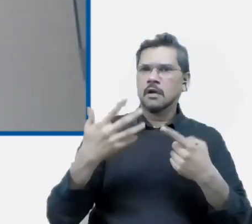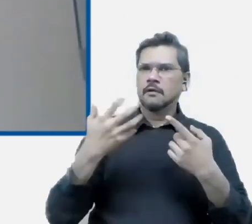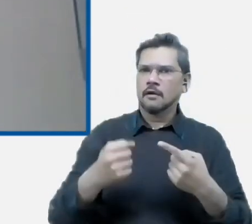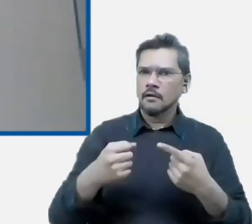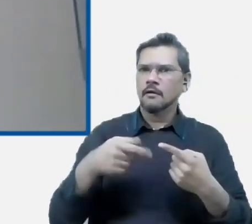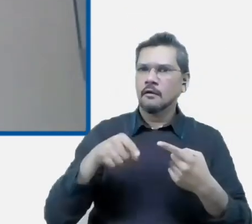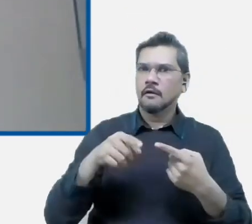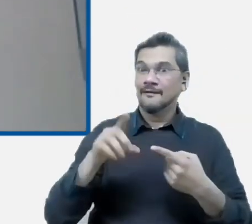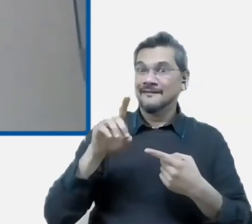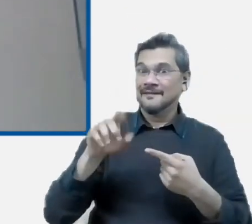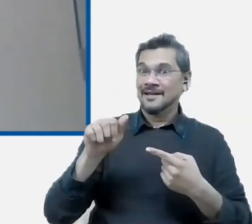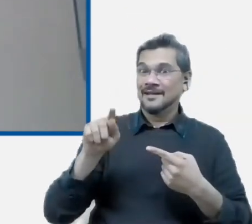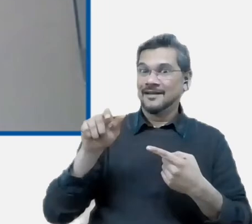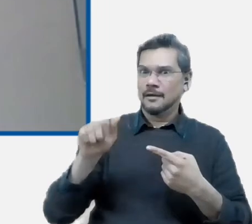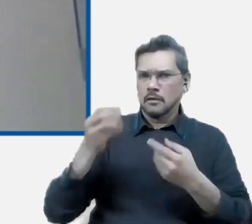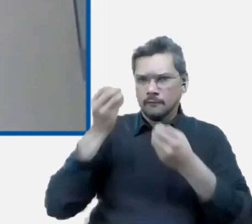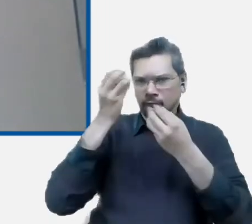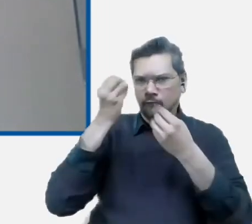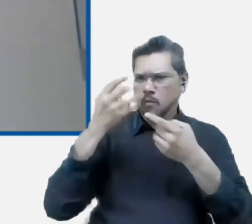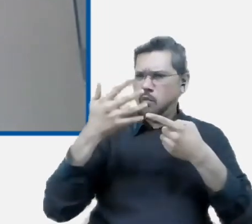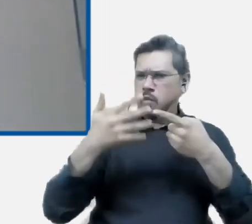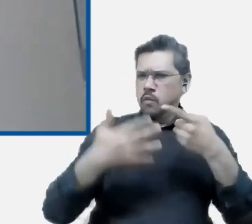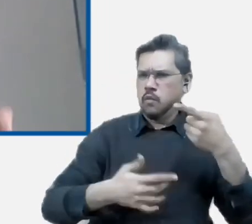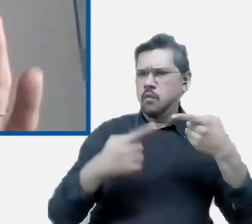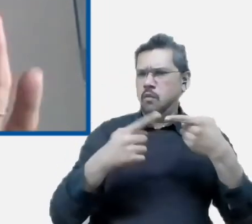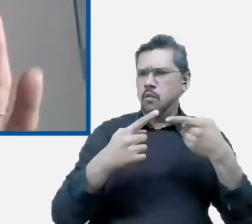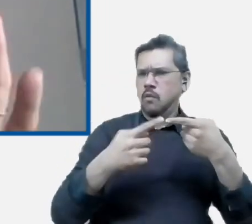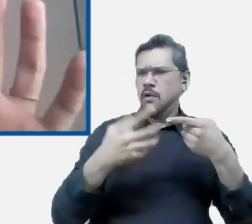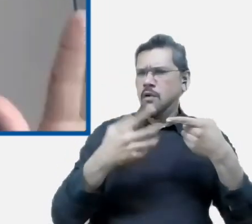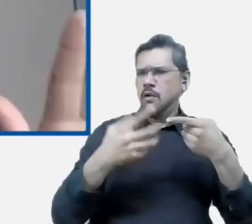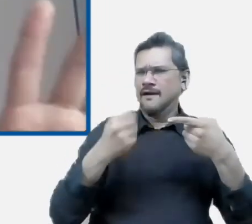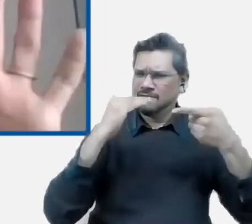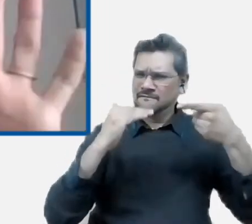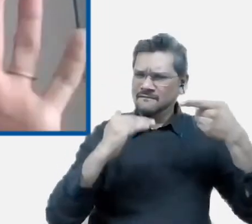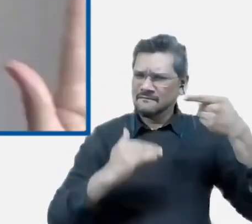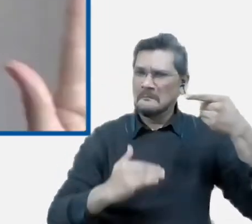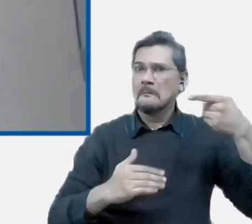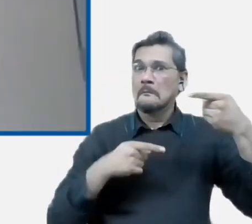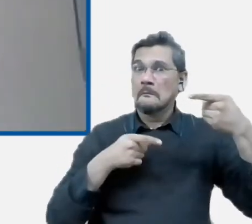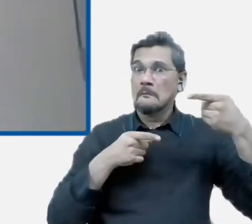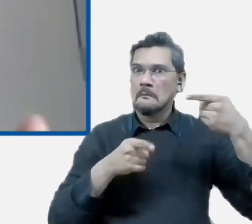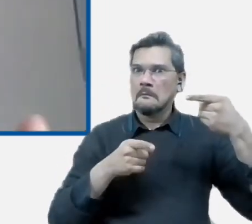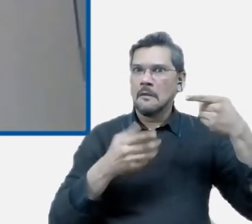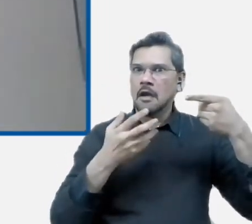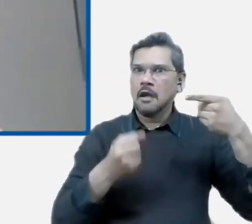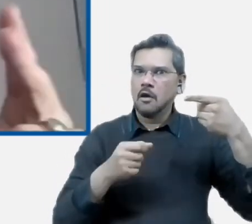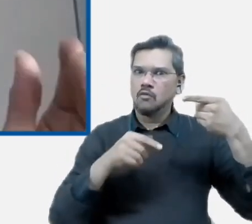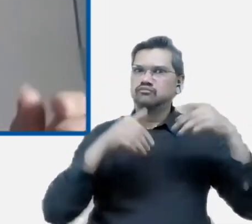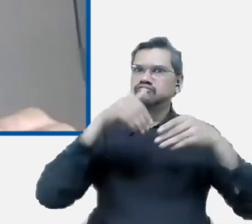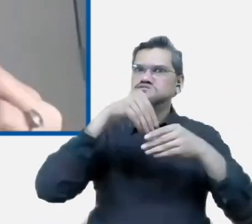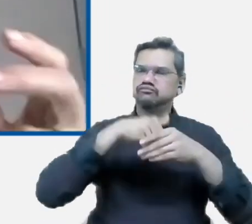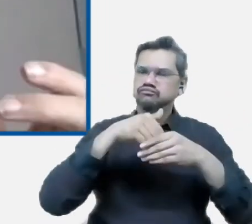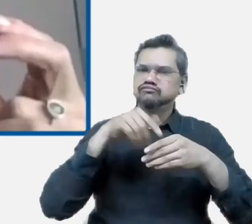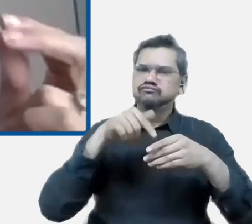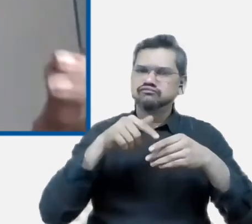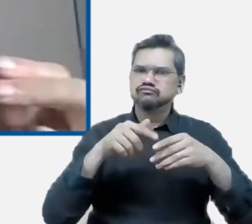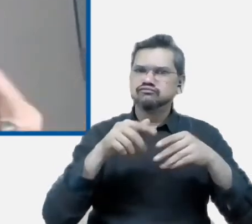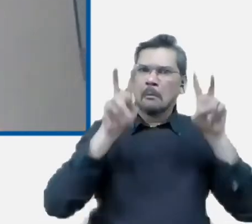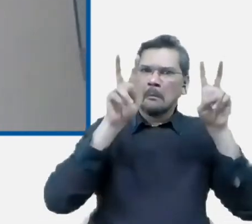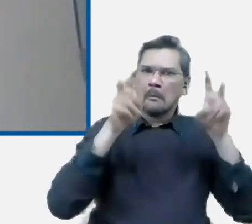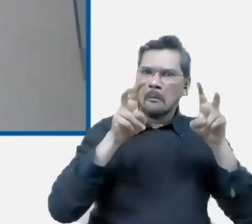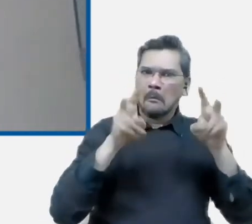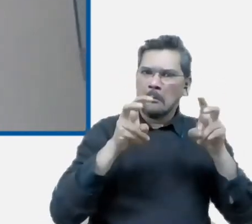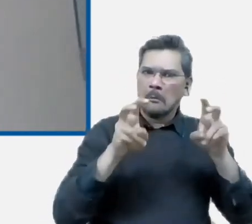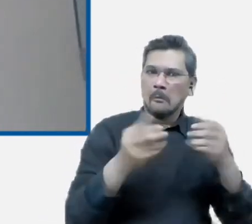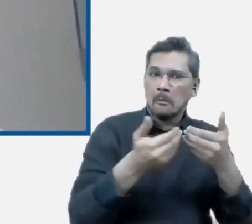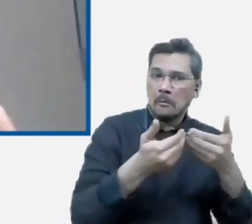that. And at that site, you can find detailed data sets. You can search by theme, by country, and you can find